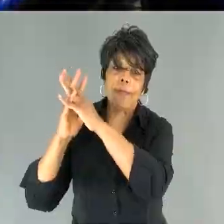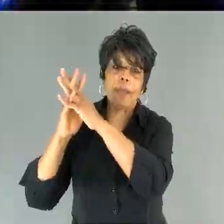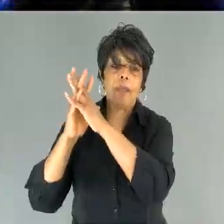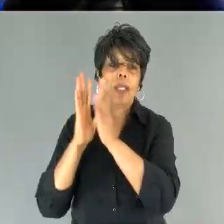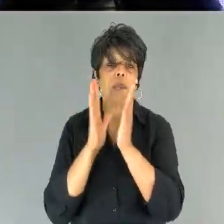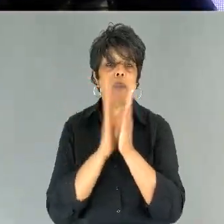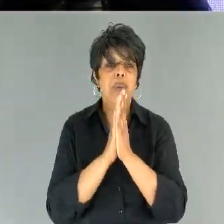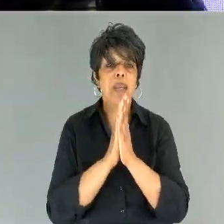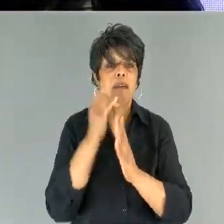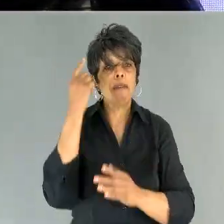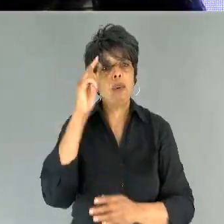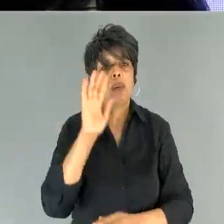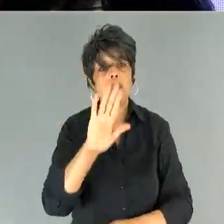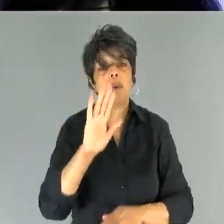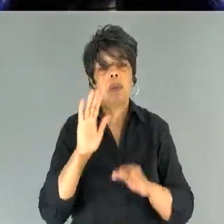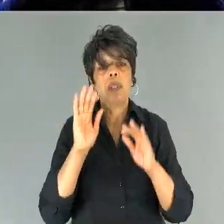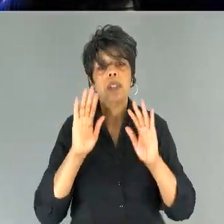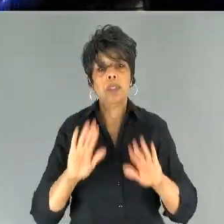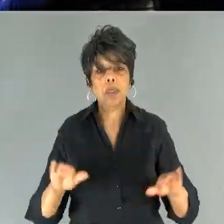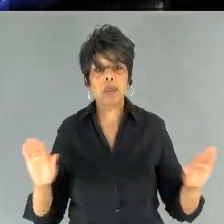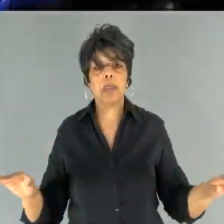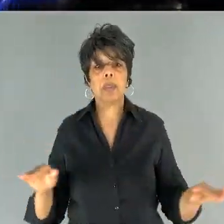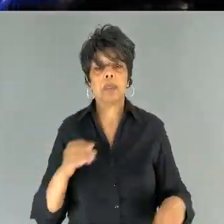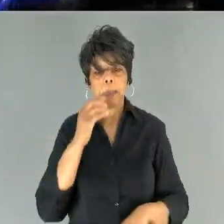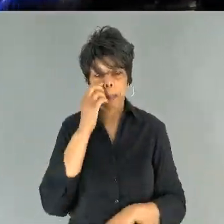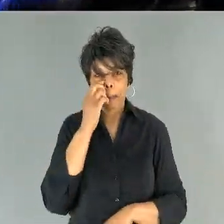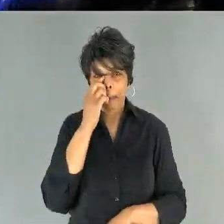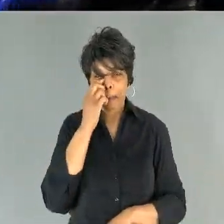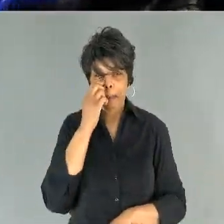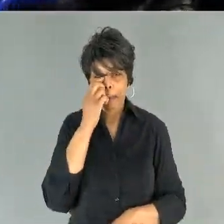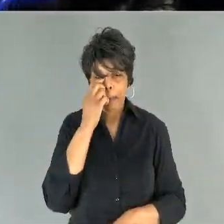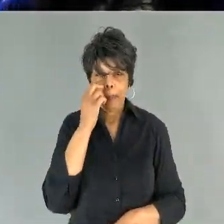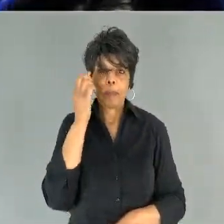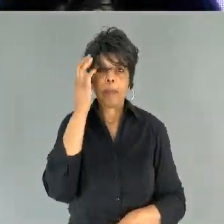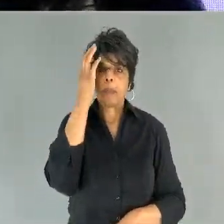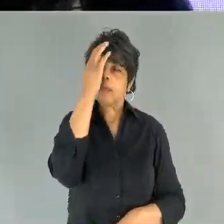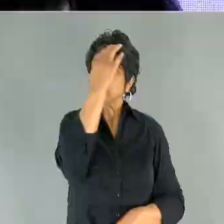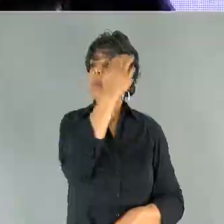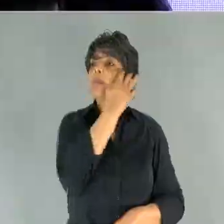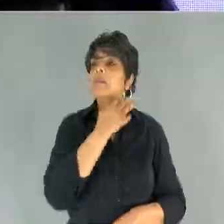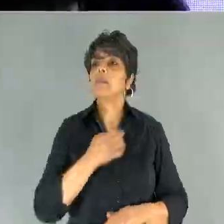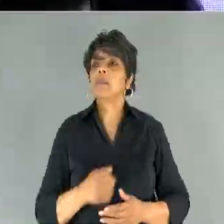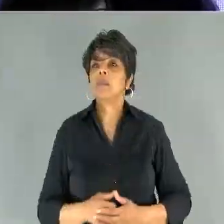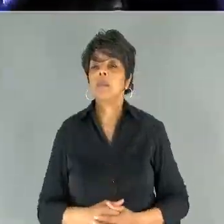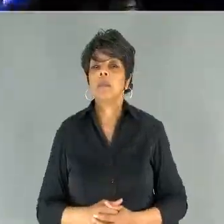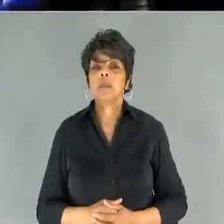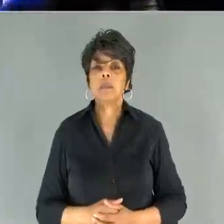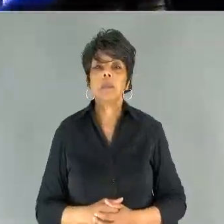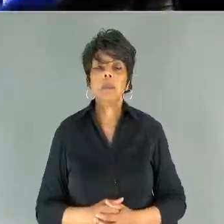prophetic moment. There is a sound that is about to be released right here from